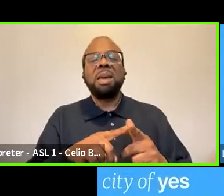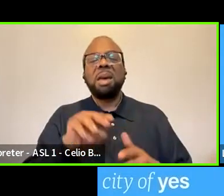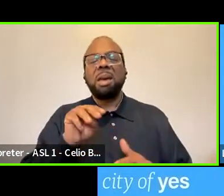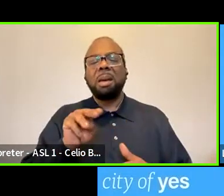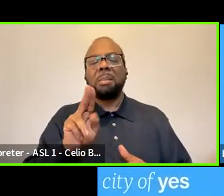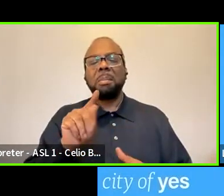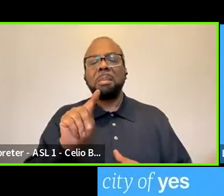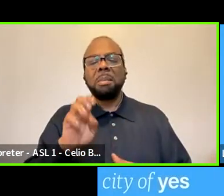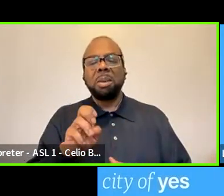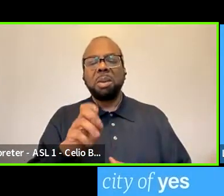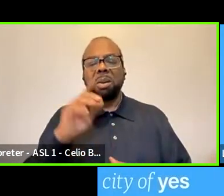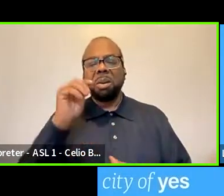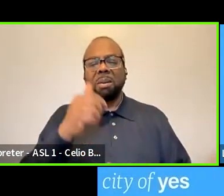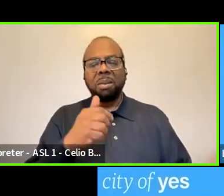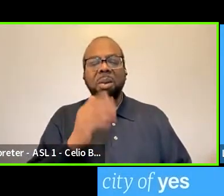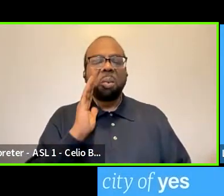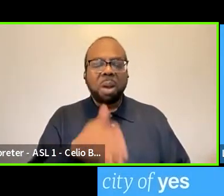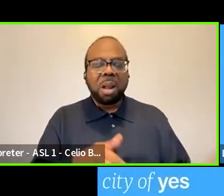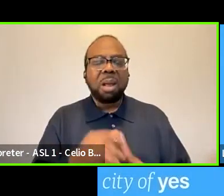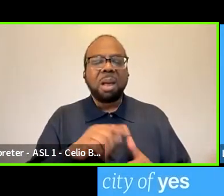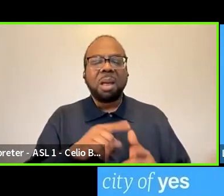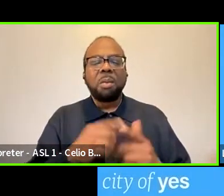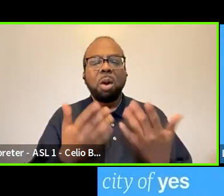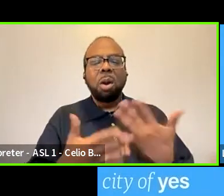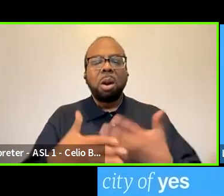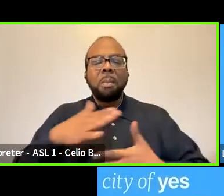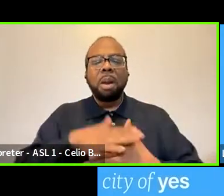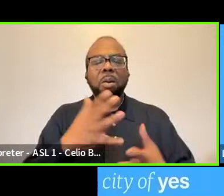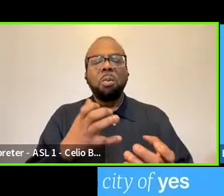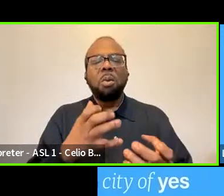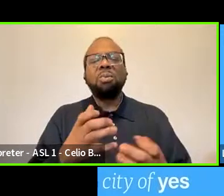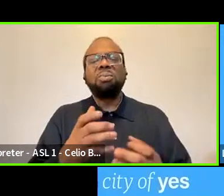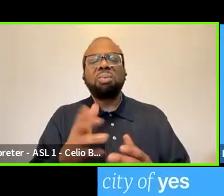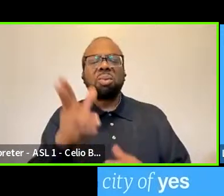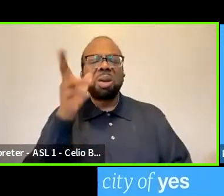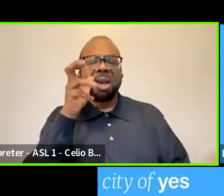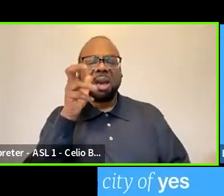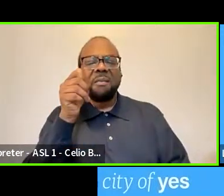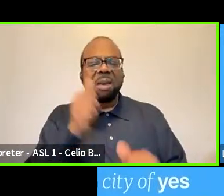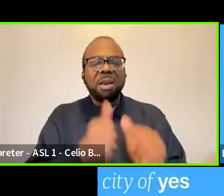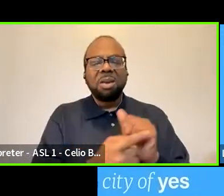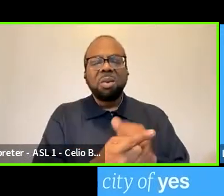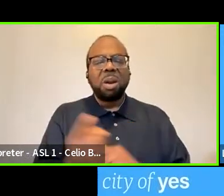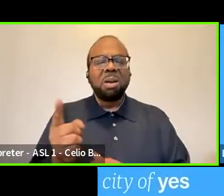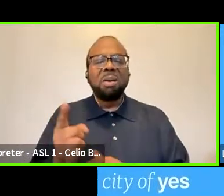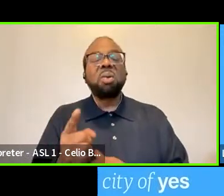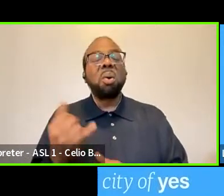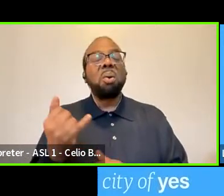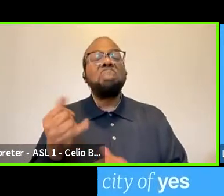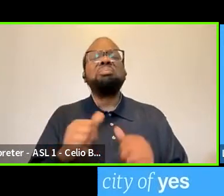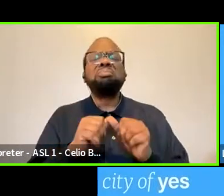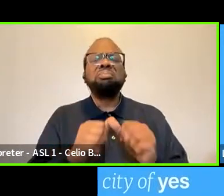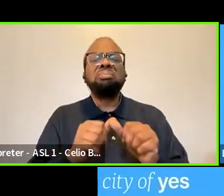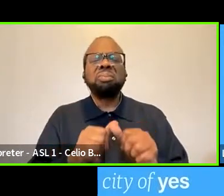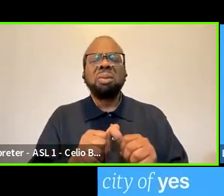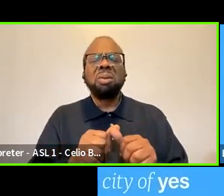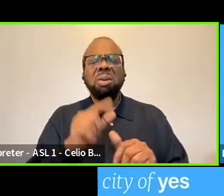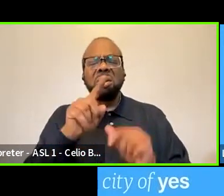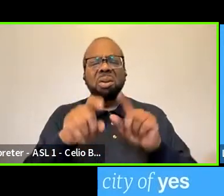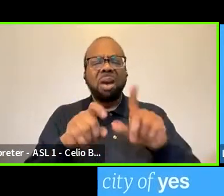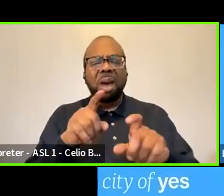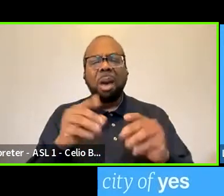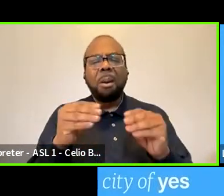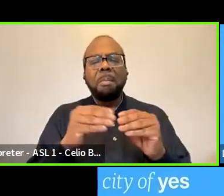to prioritize hearing from as many people as possible. So feel free to ask additional questions through the Q&A function or re-raise your